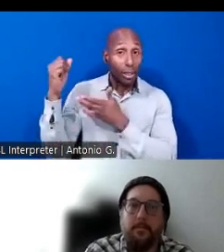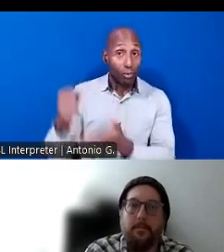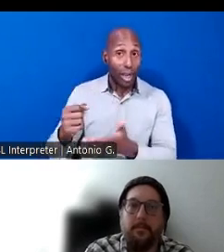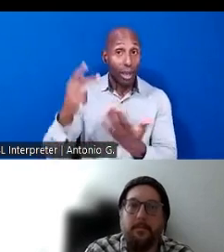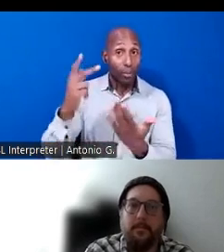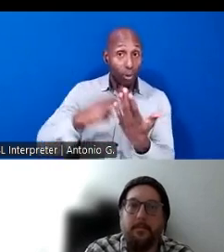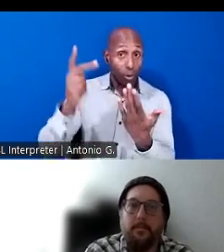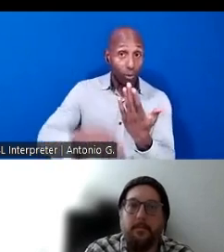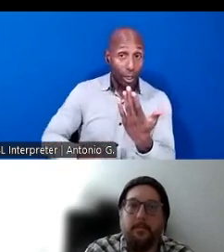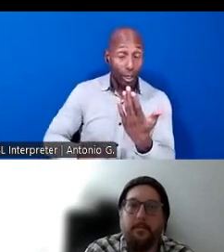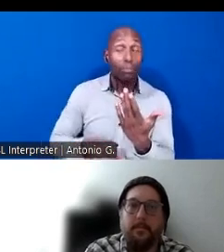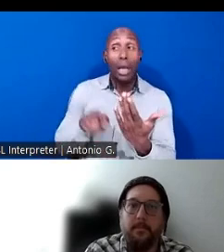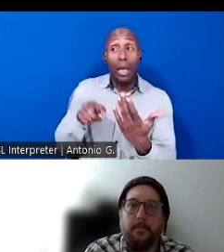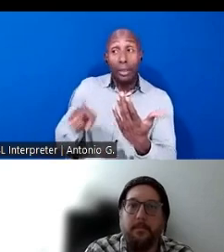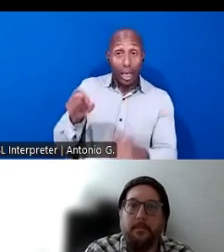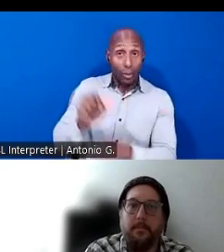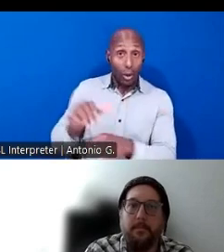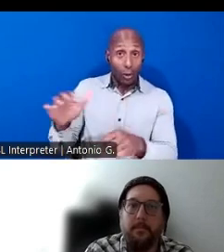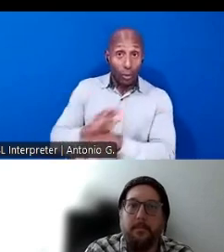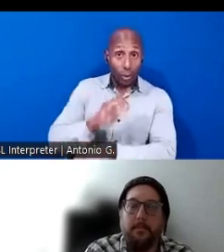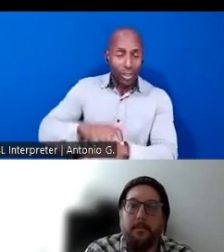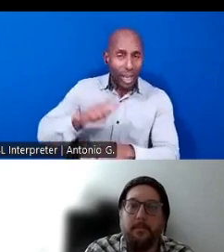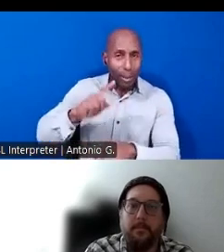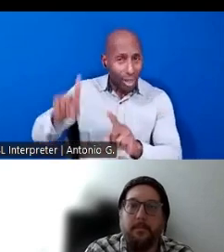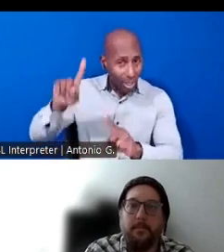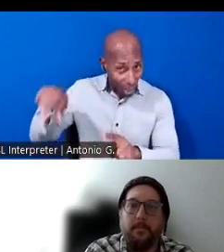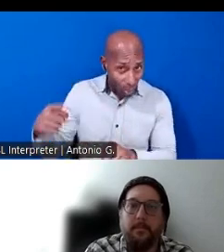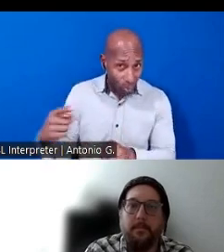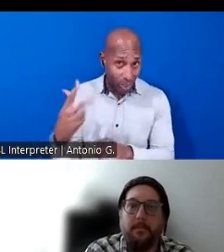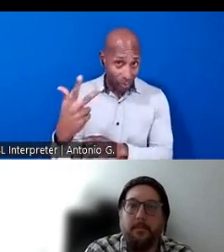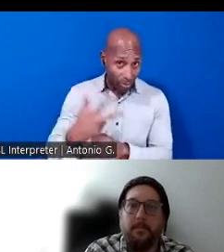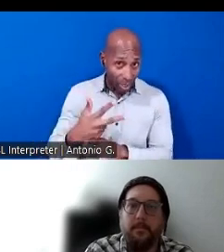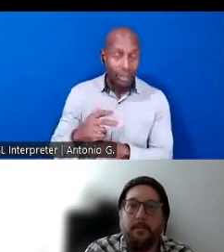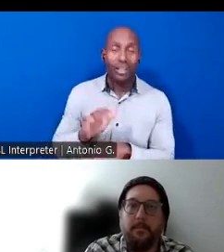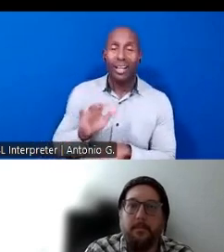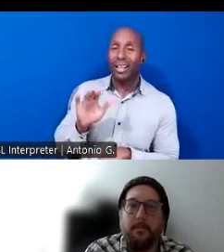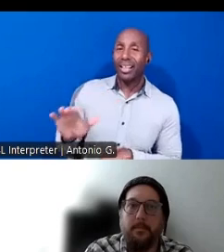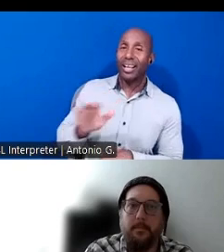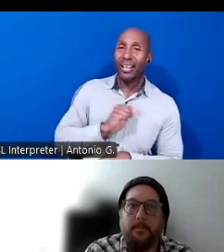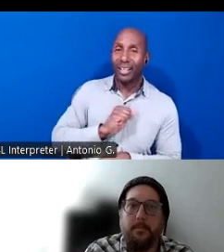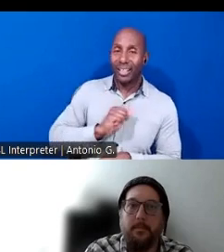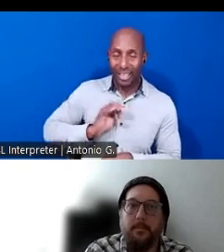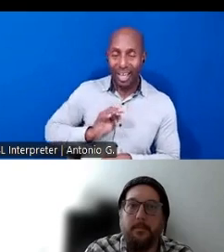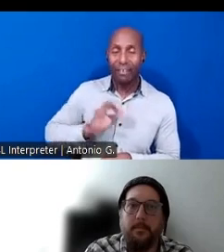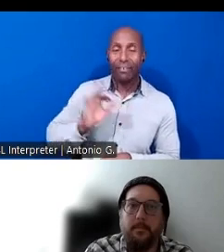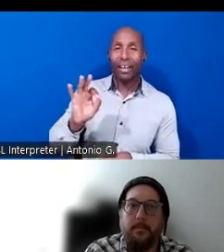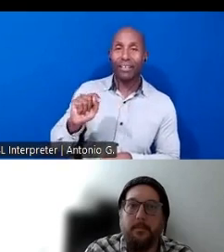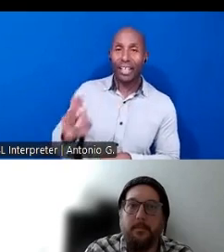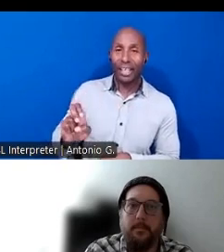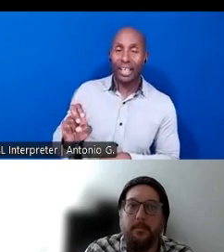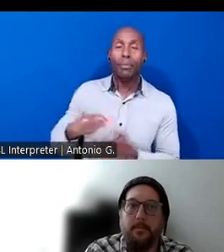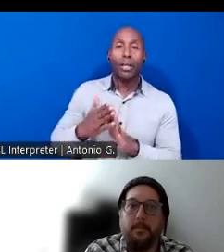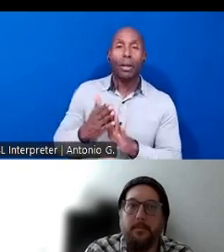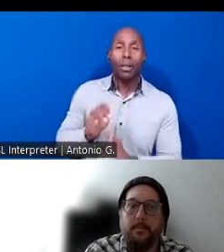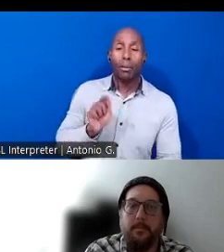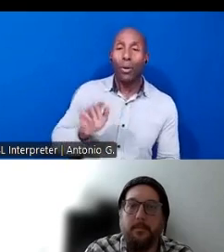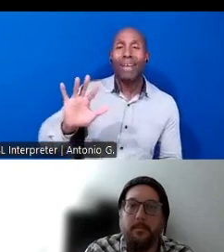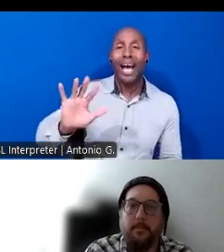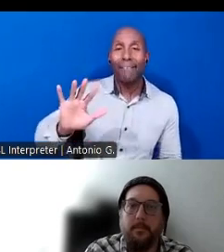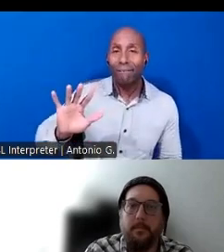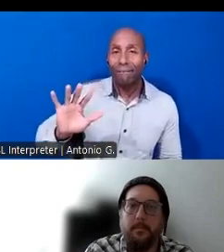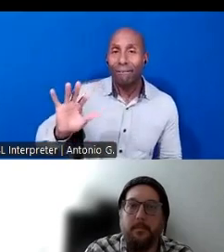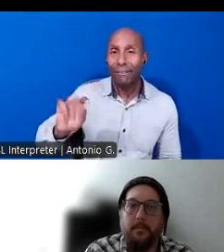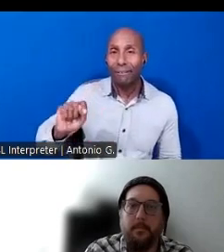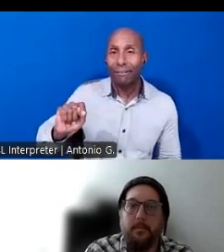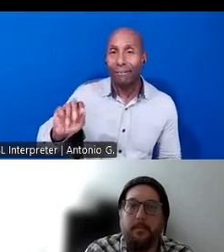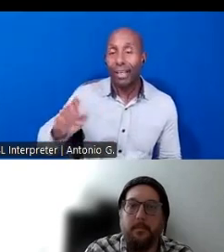3 months in the reporting period, their staff FTE is going to be a 0.5 FTE because they only